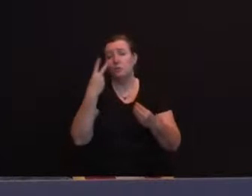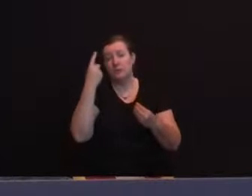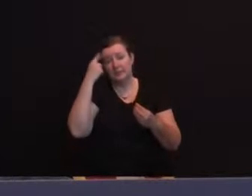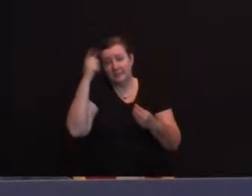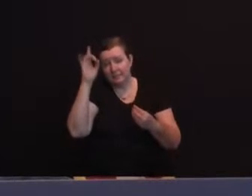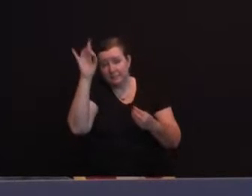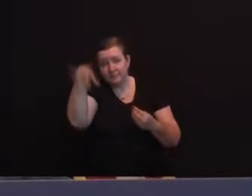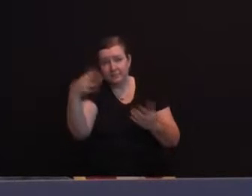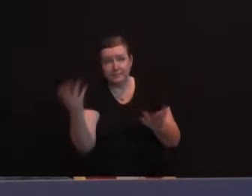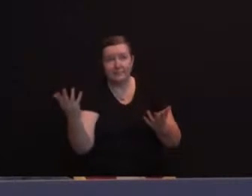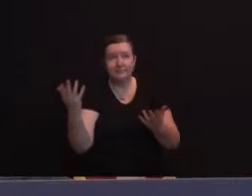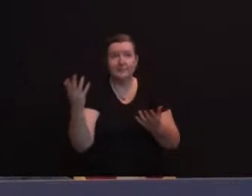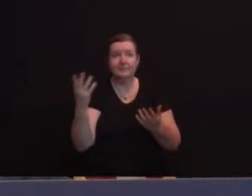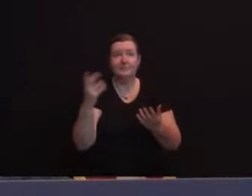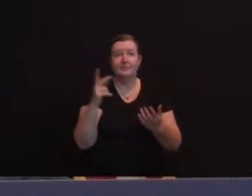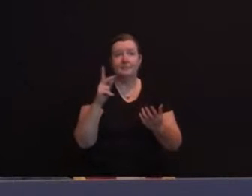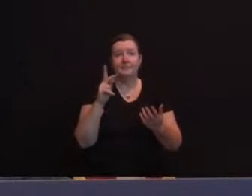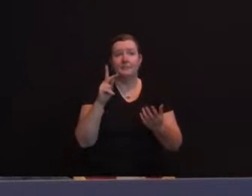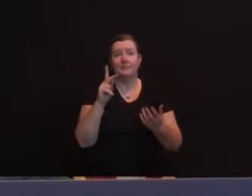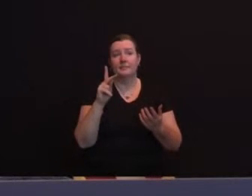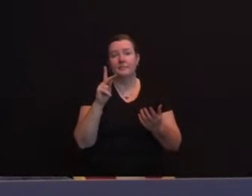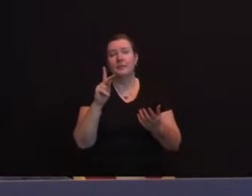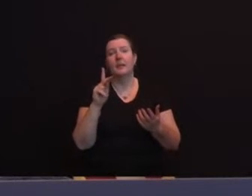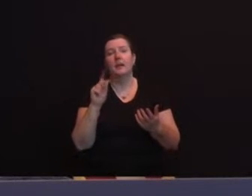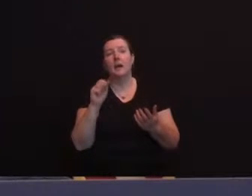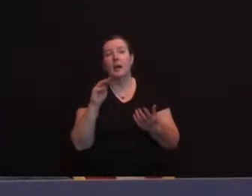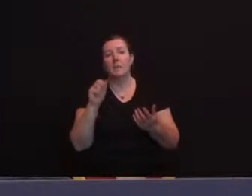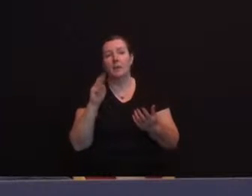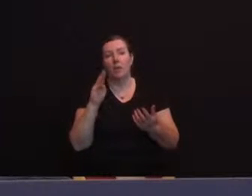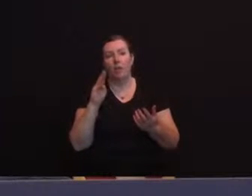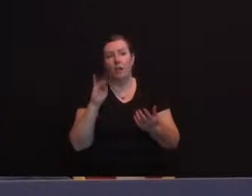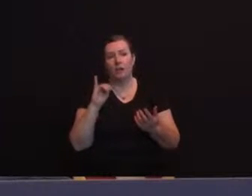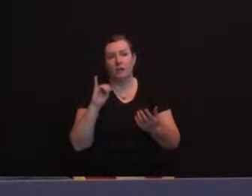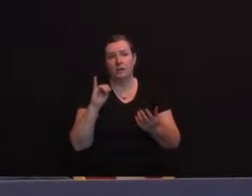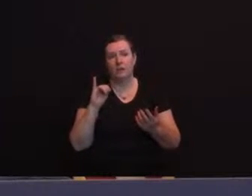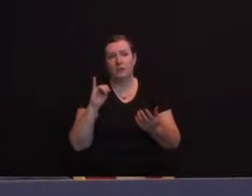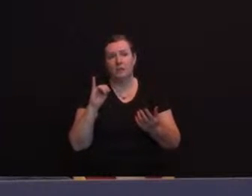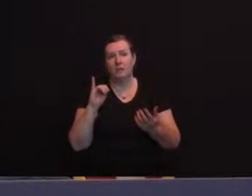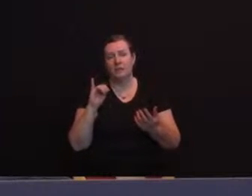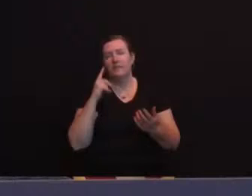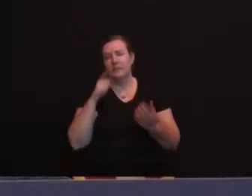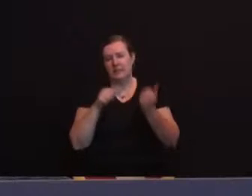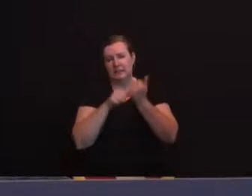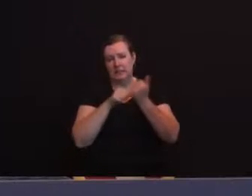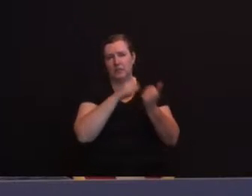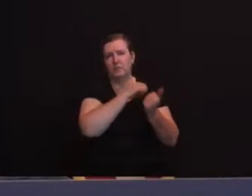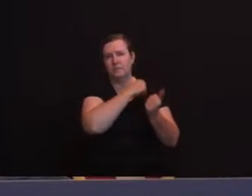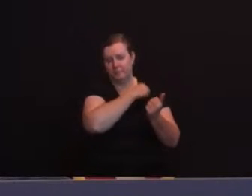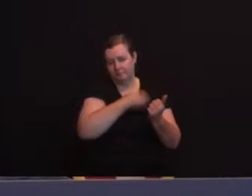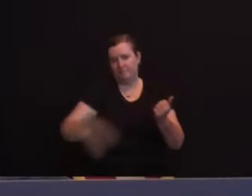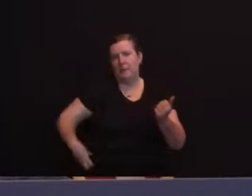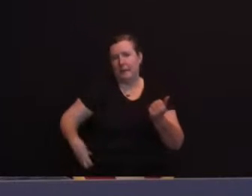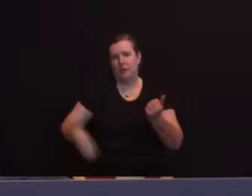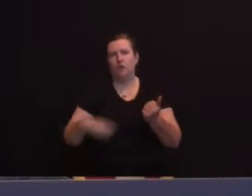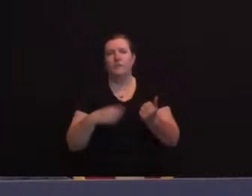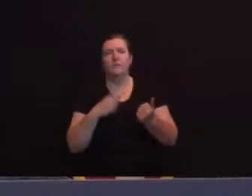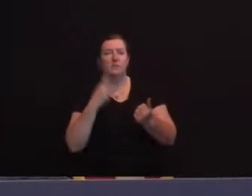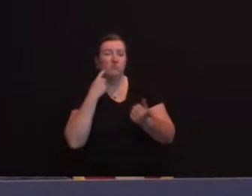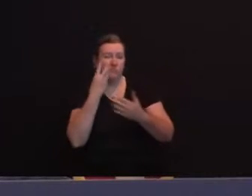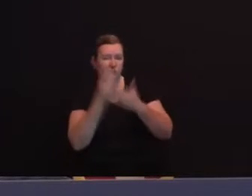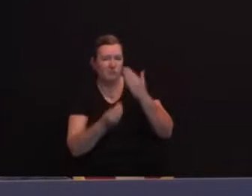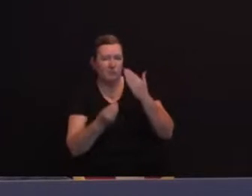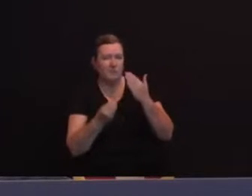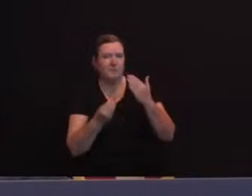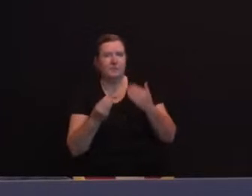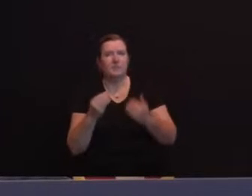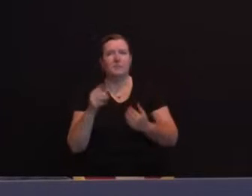Tayari, who I didn't get to know until the first week in March when this started. I got to know him very